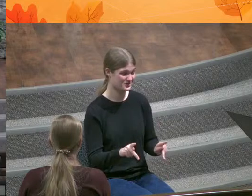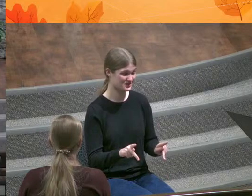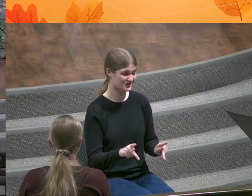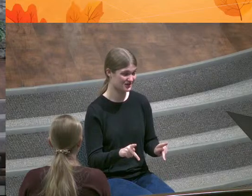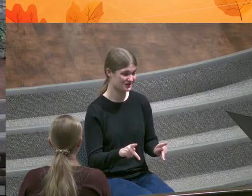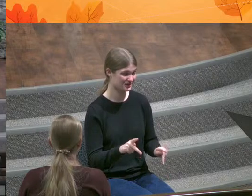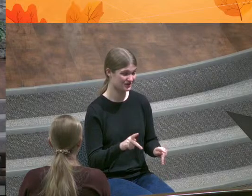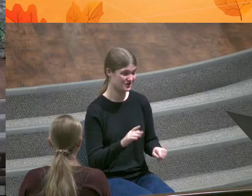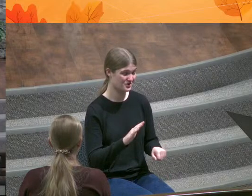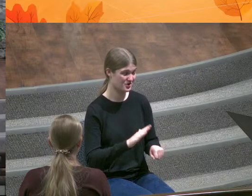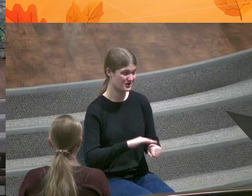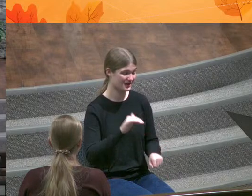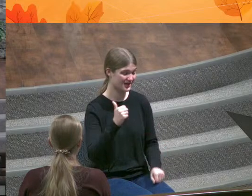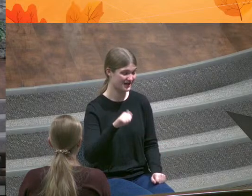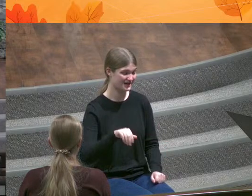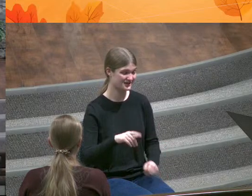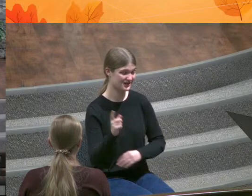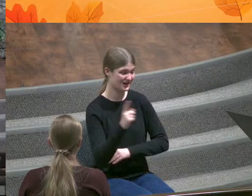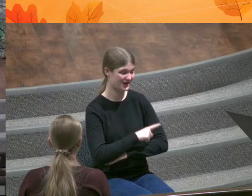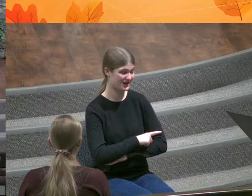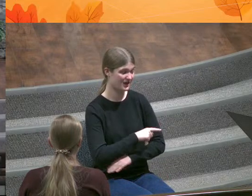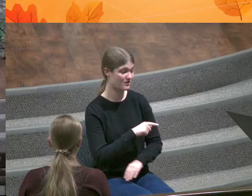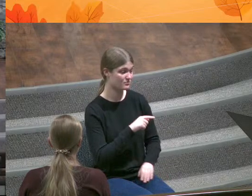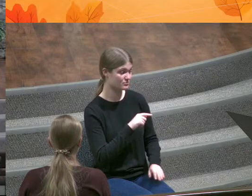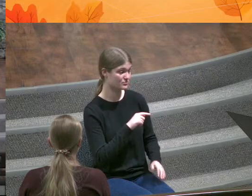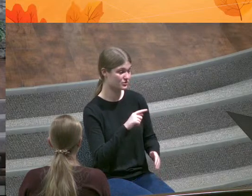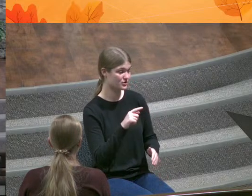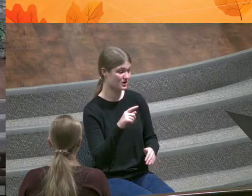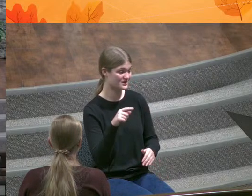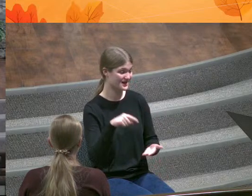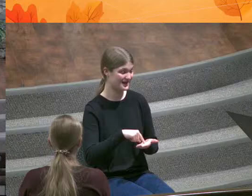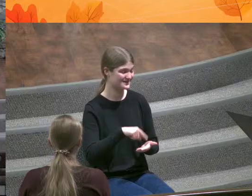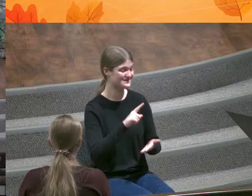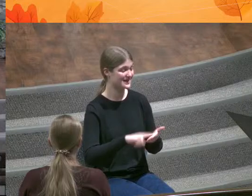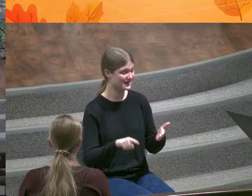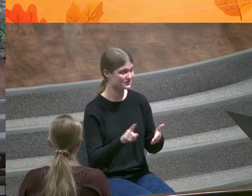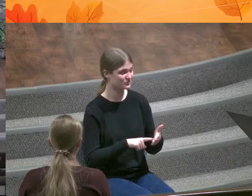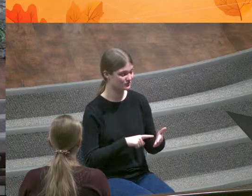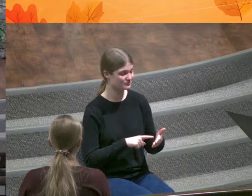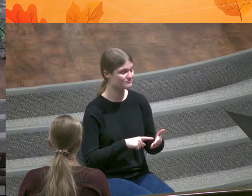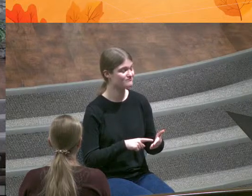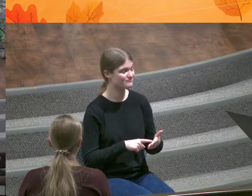walk in on any day, they get their debts canceled.